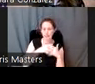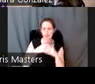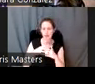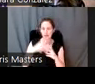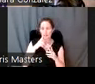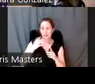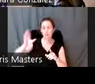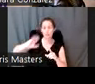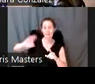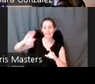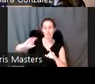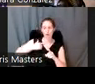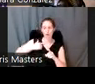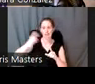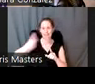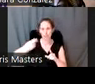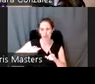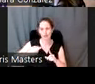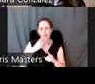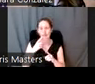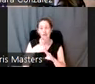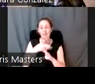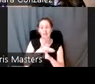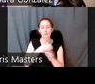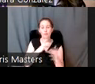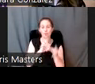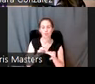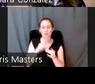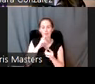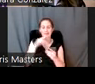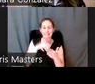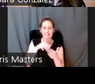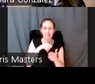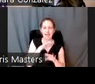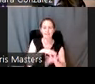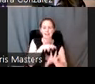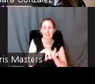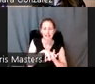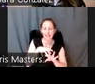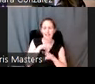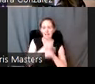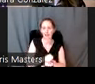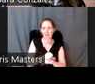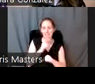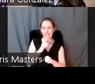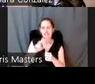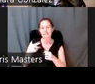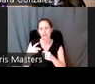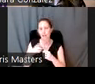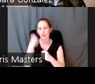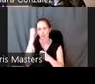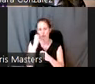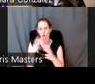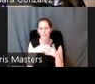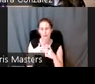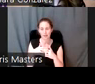associated with the study of native heritage and the latter with Euro-American settlements and historical figures. This